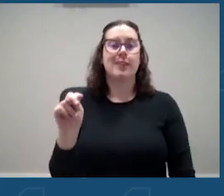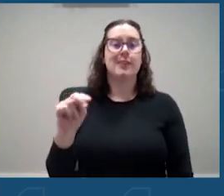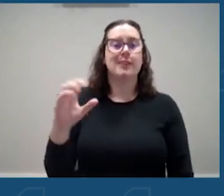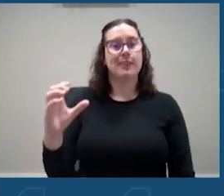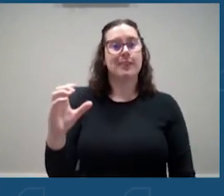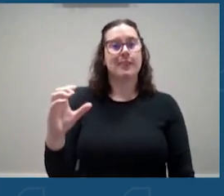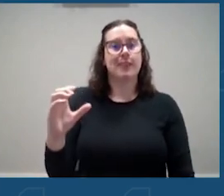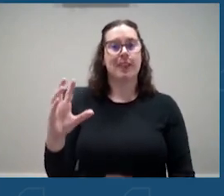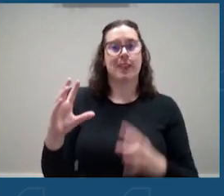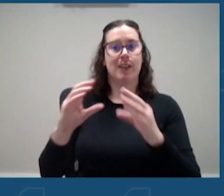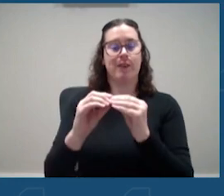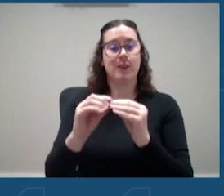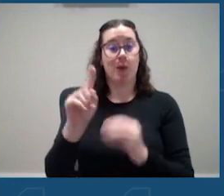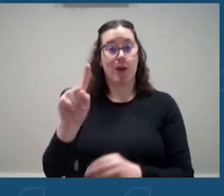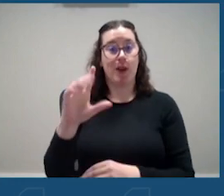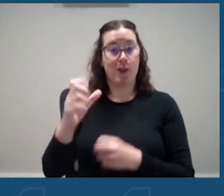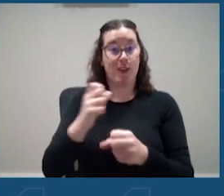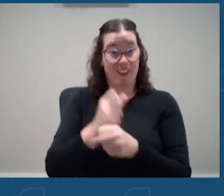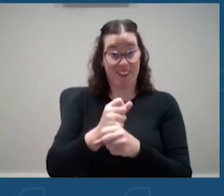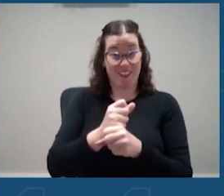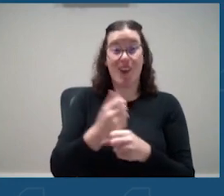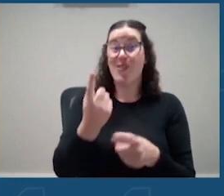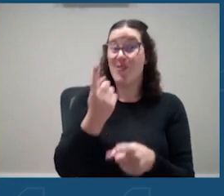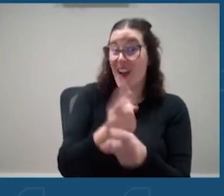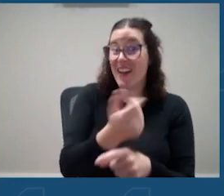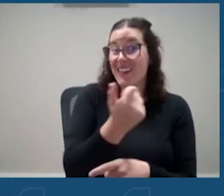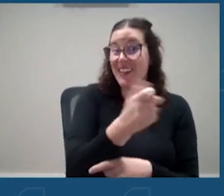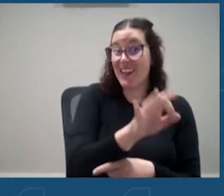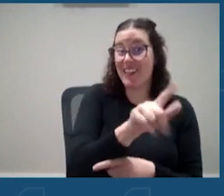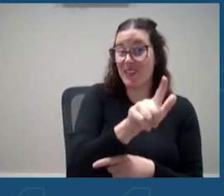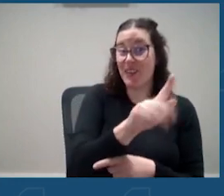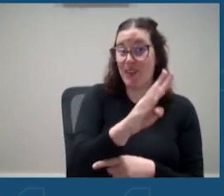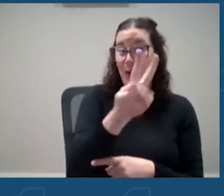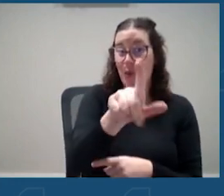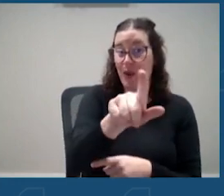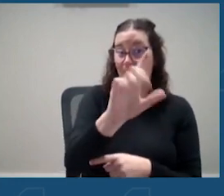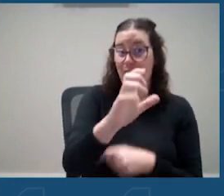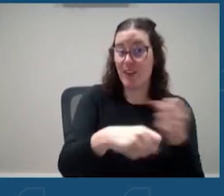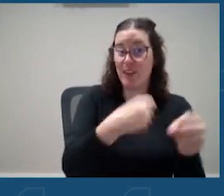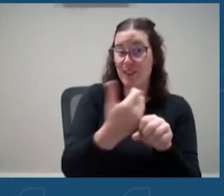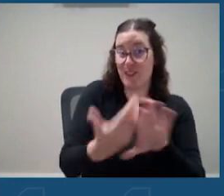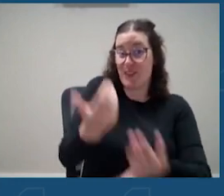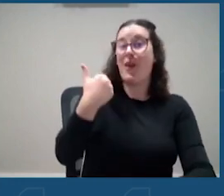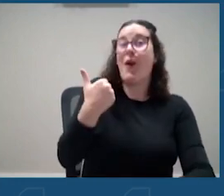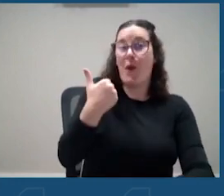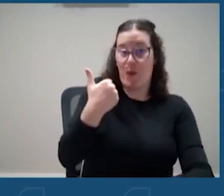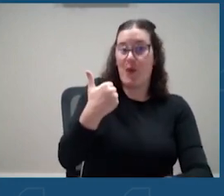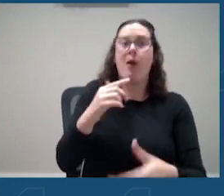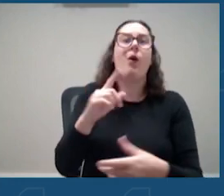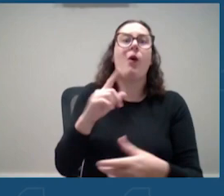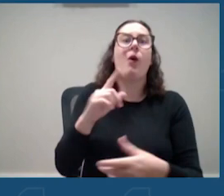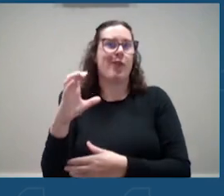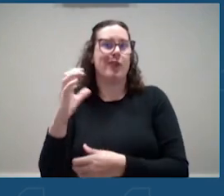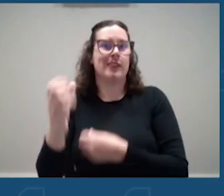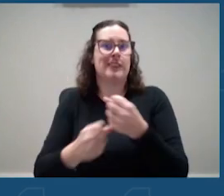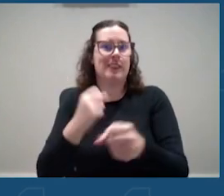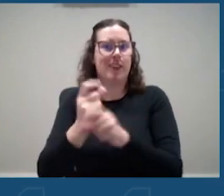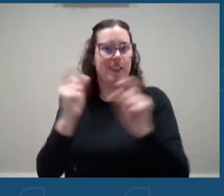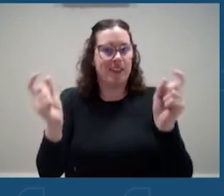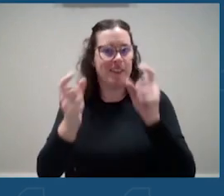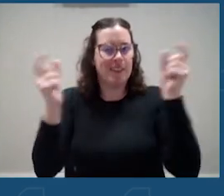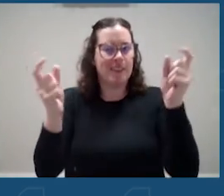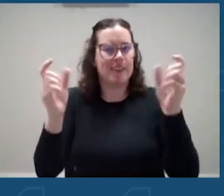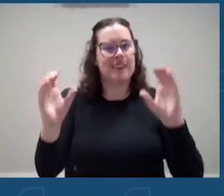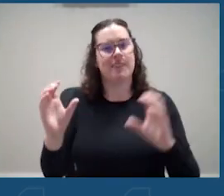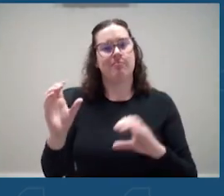in 1924, so it'll be the 100th anniversary. It occurred right here in New York City. It was our first. This would be a great centennial of a